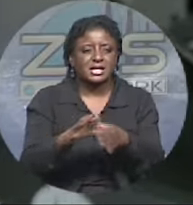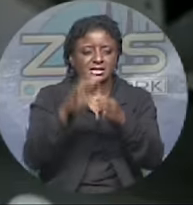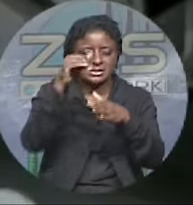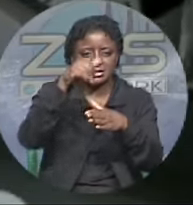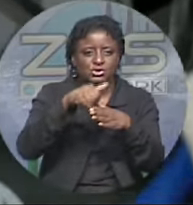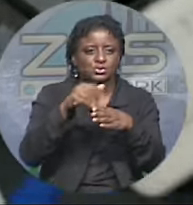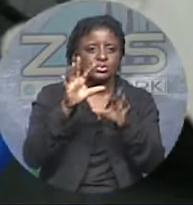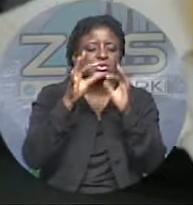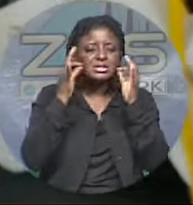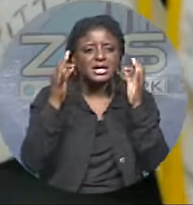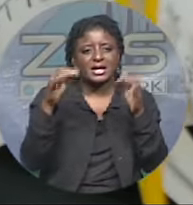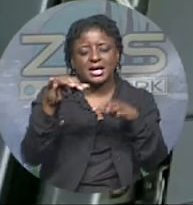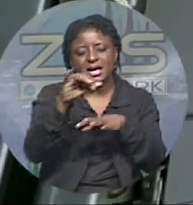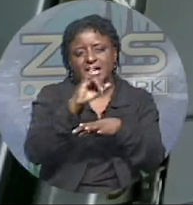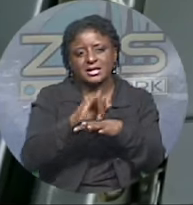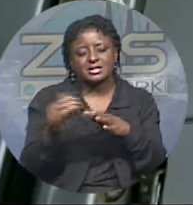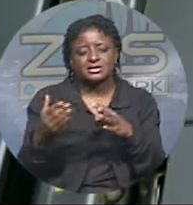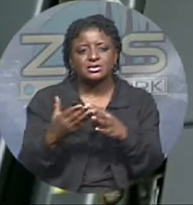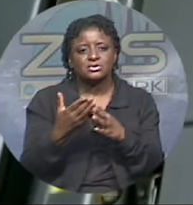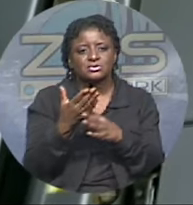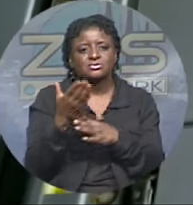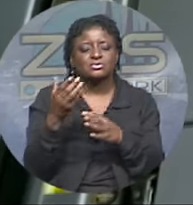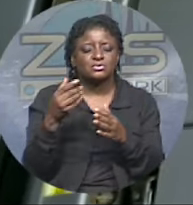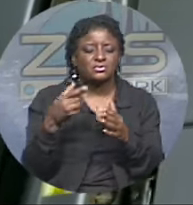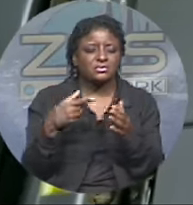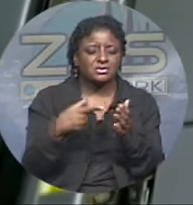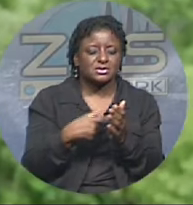Cat Island via the BDSNI,